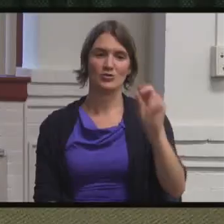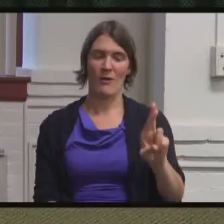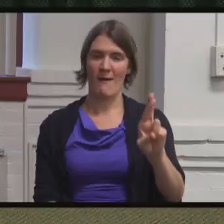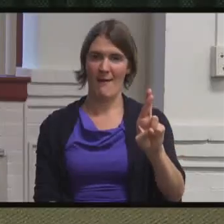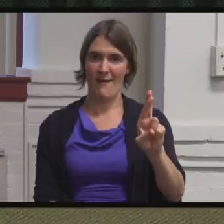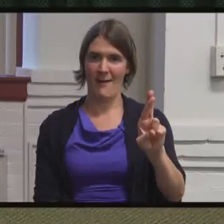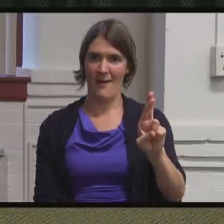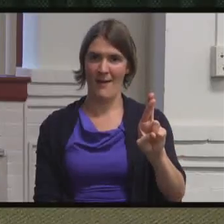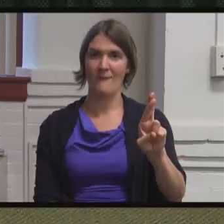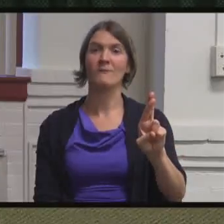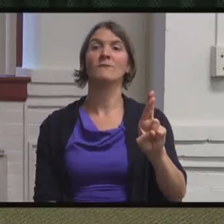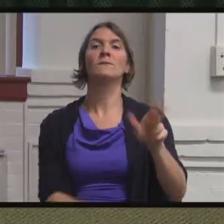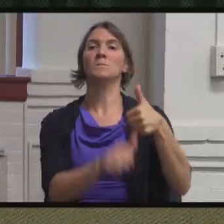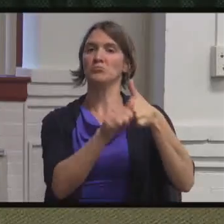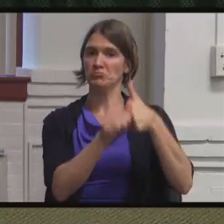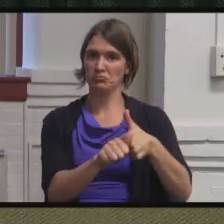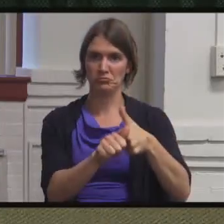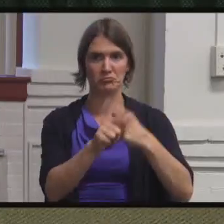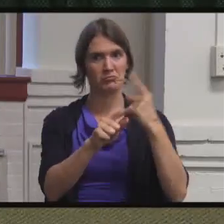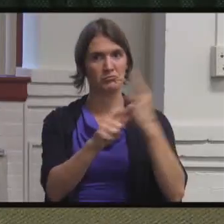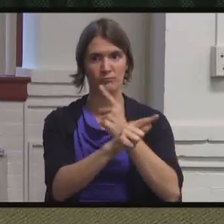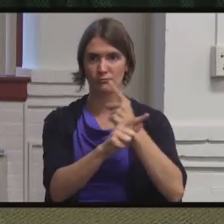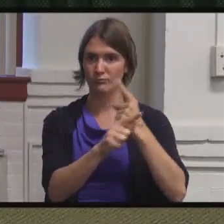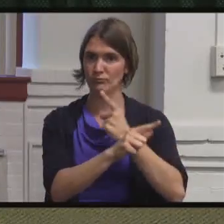consistent with the